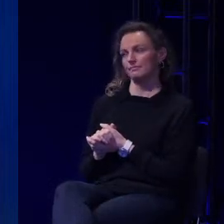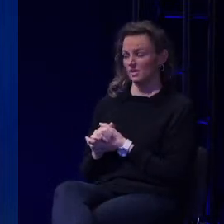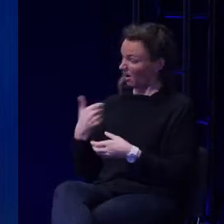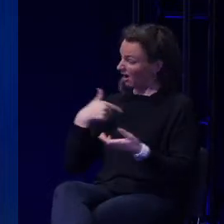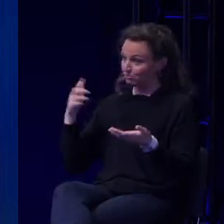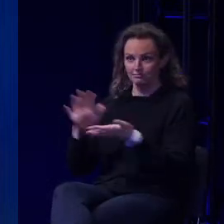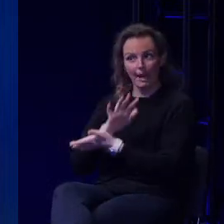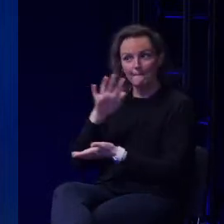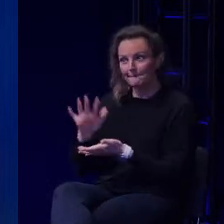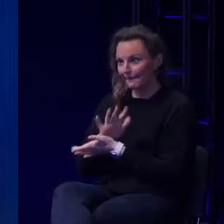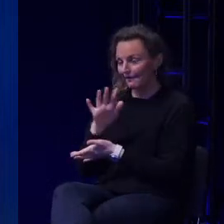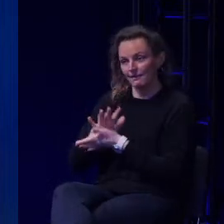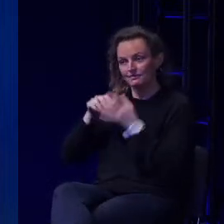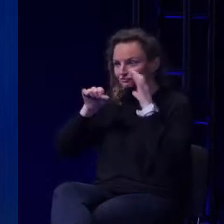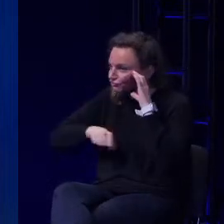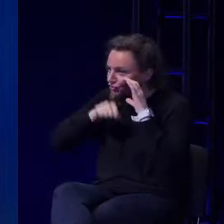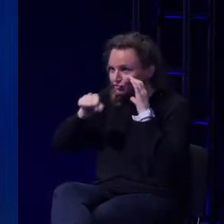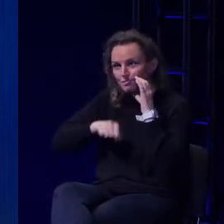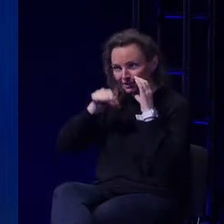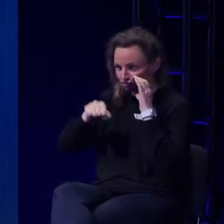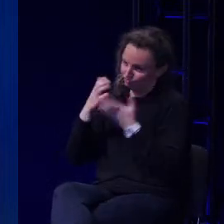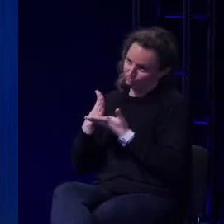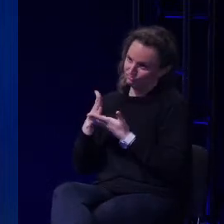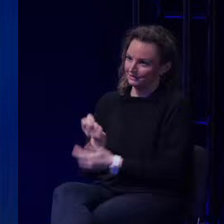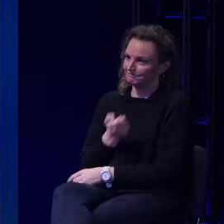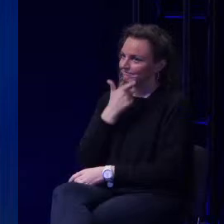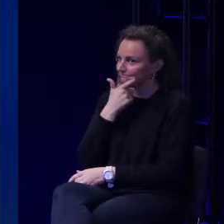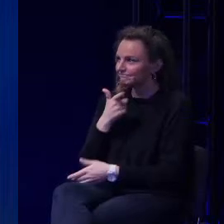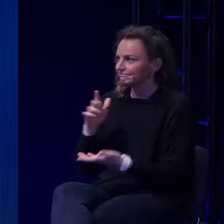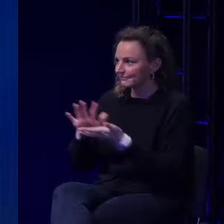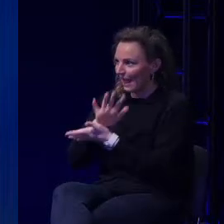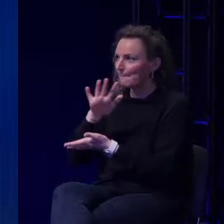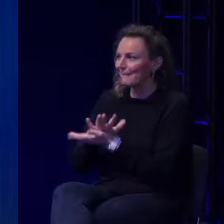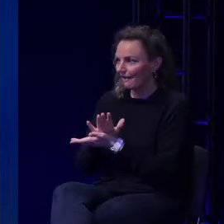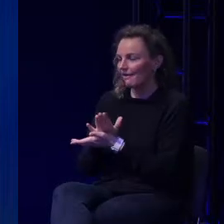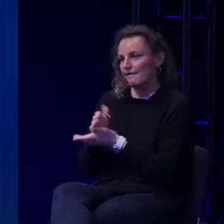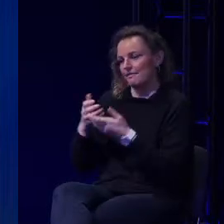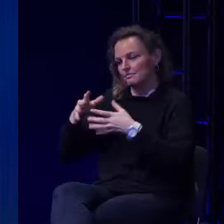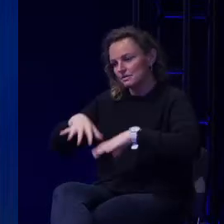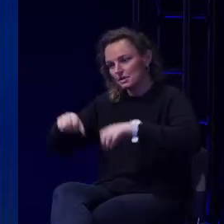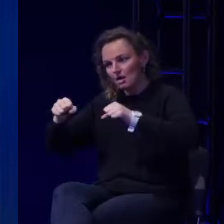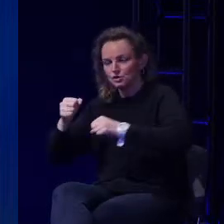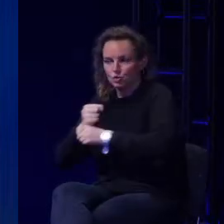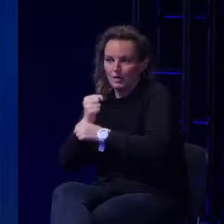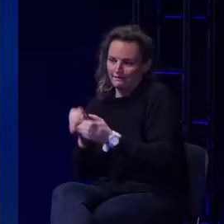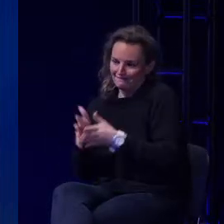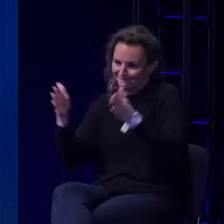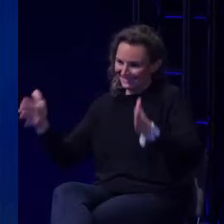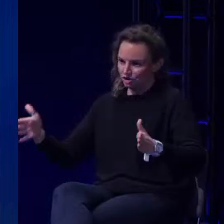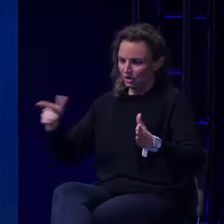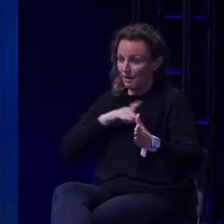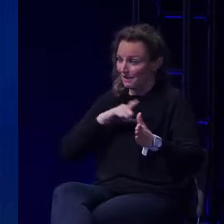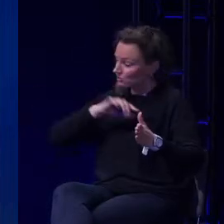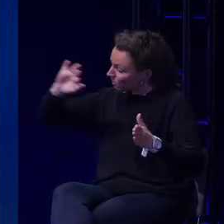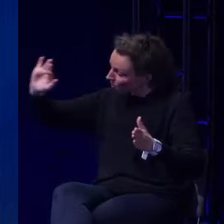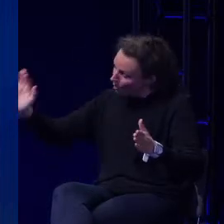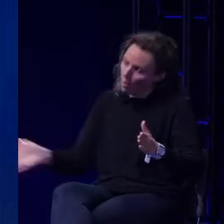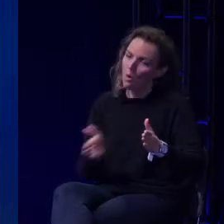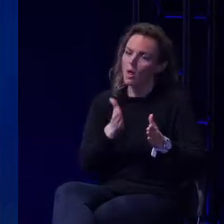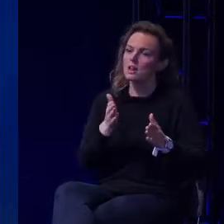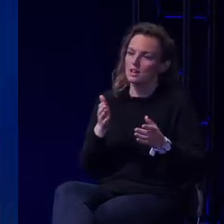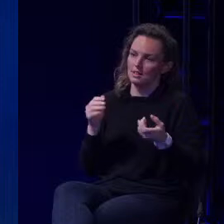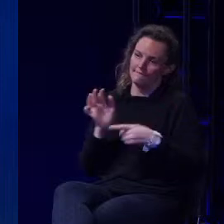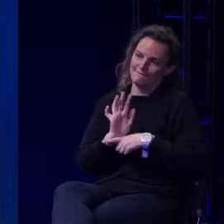with documentaries, but really happy when I moved into film, features. I mean, it's all filmmaking. Yeah. I mean, it's something that